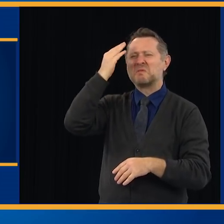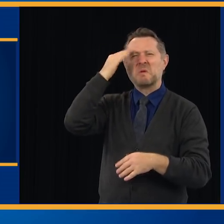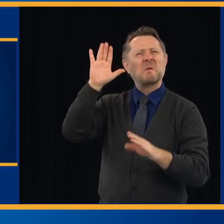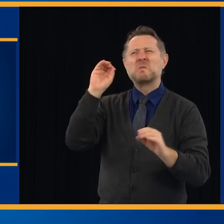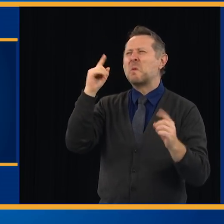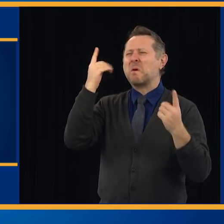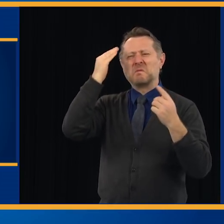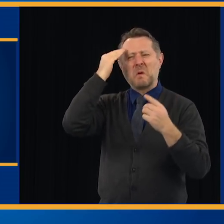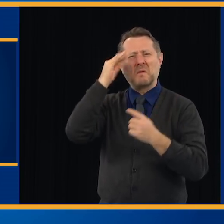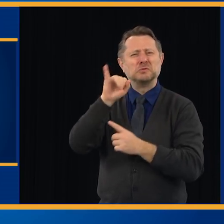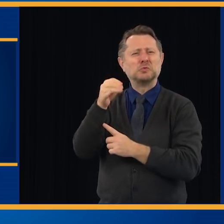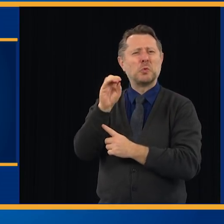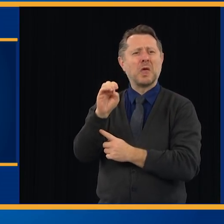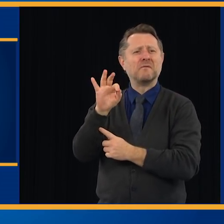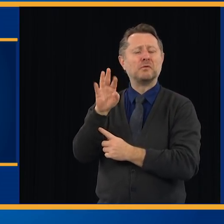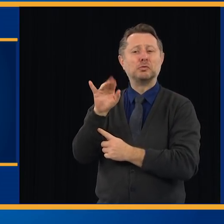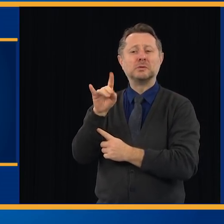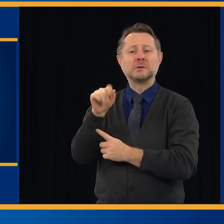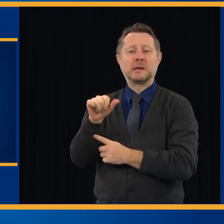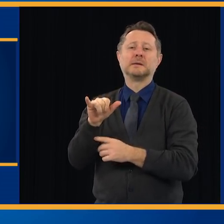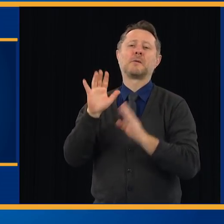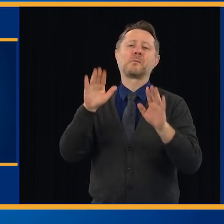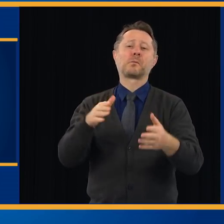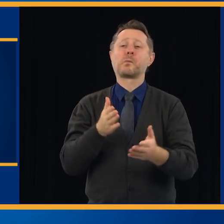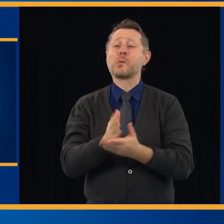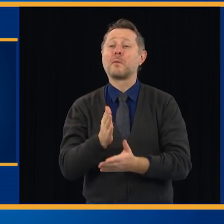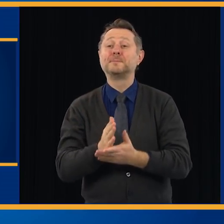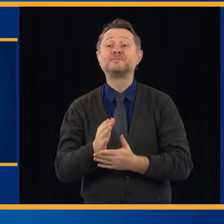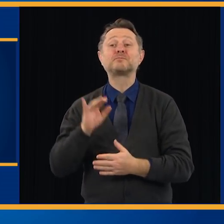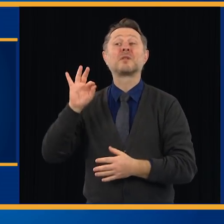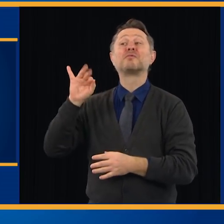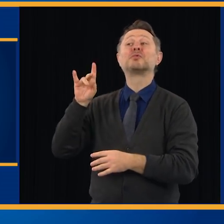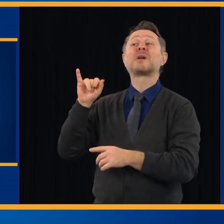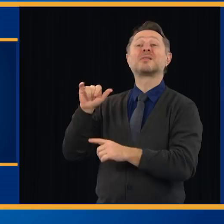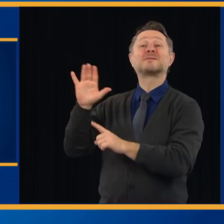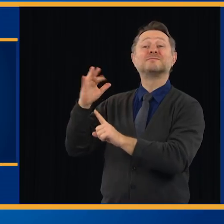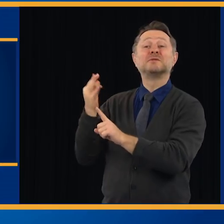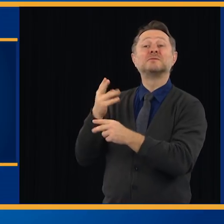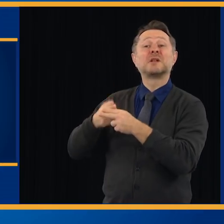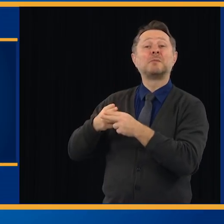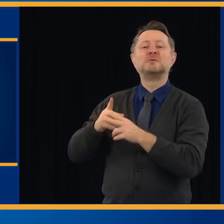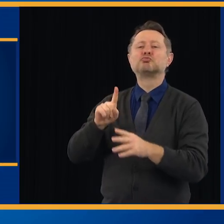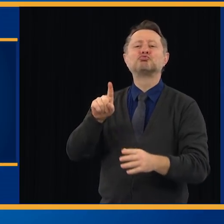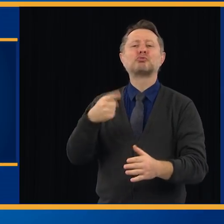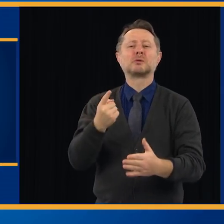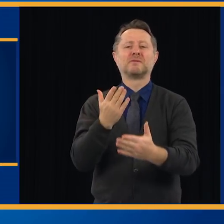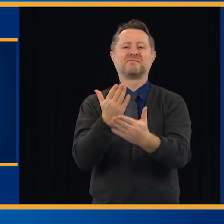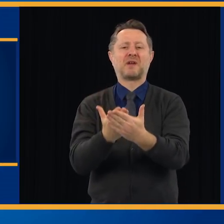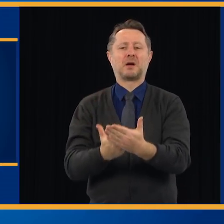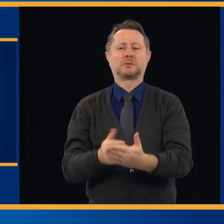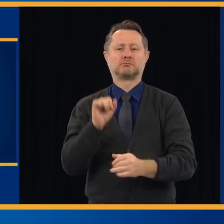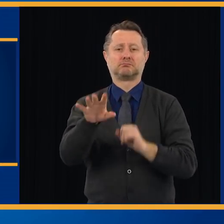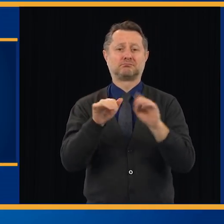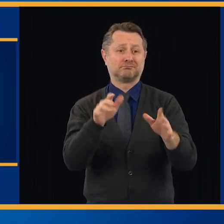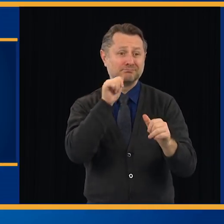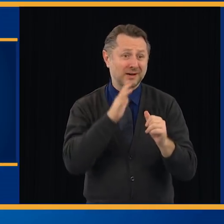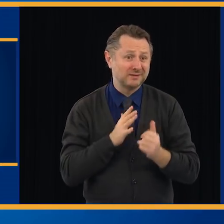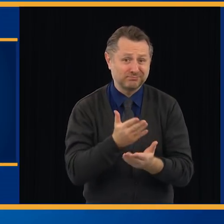okay, because what he would say is just the facts, ma'am, just the facts, ma'am. Very droll, dry,